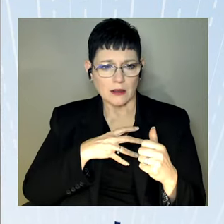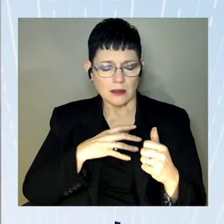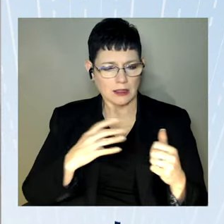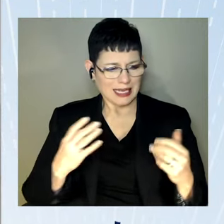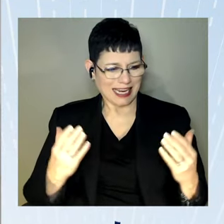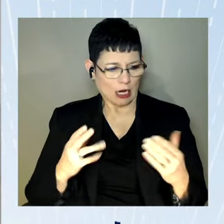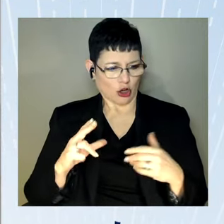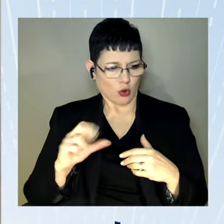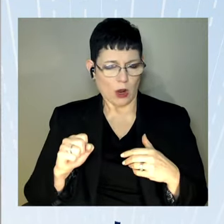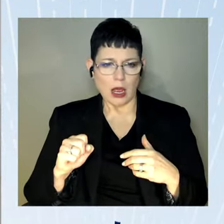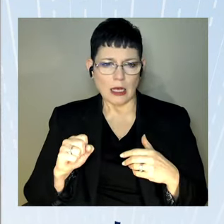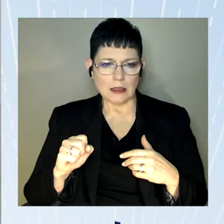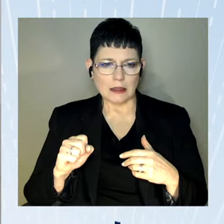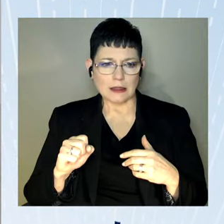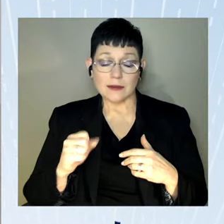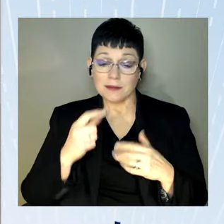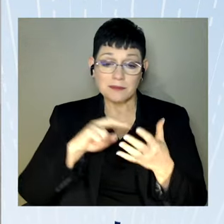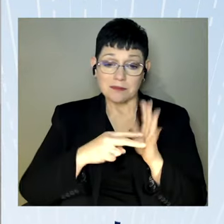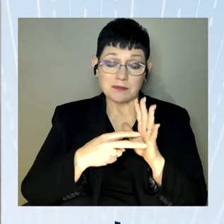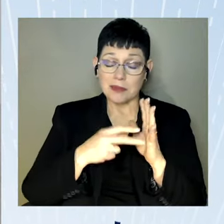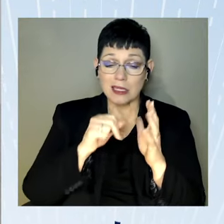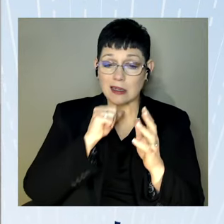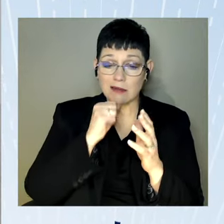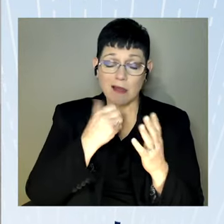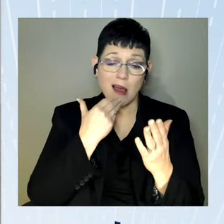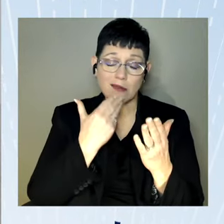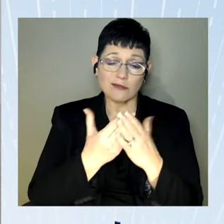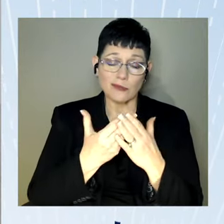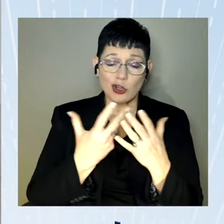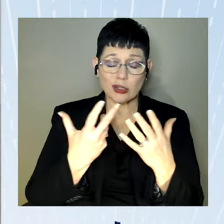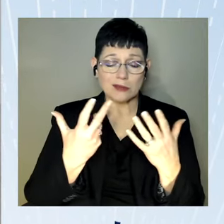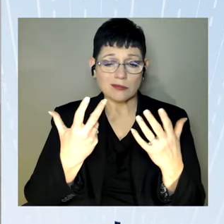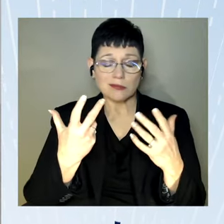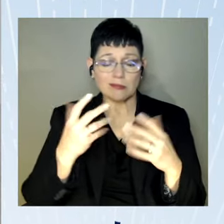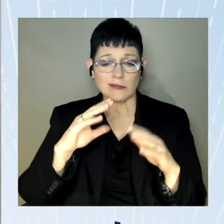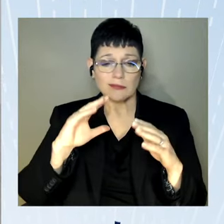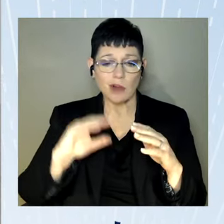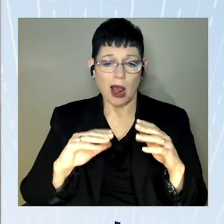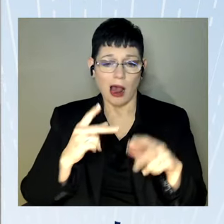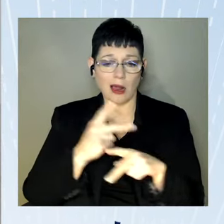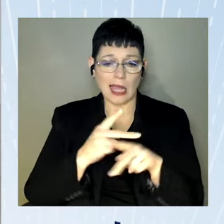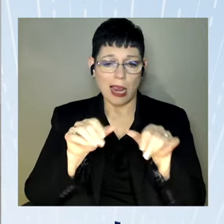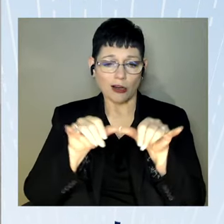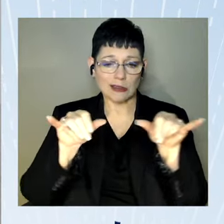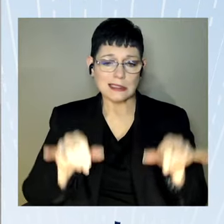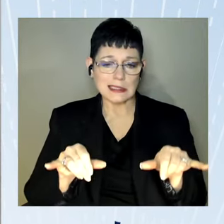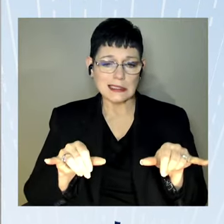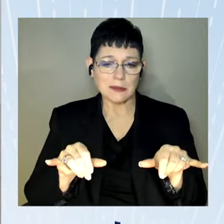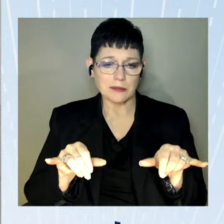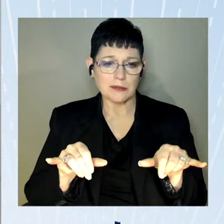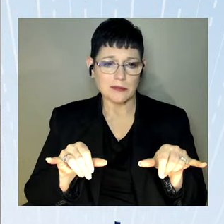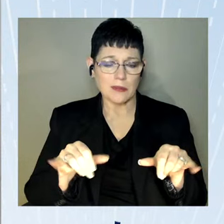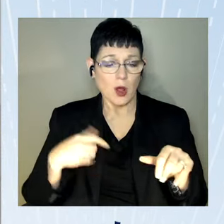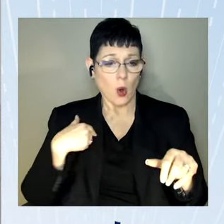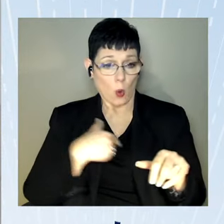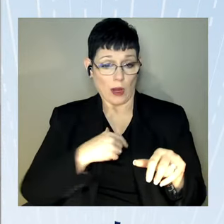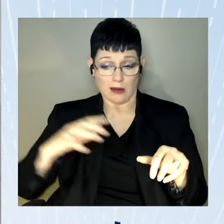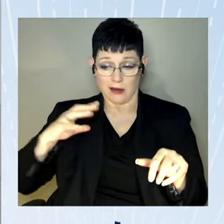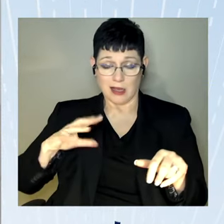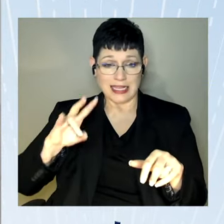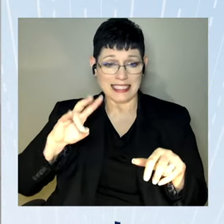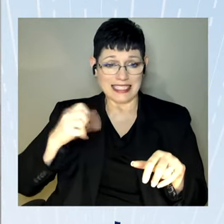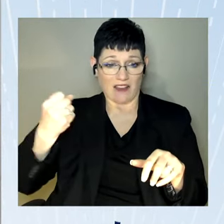lack of a robust childcare infrastructure. In the 1970s, we actually led the world in women's